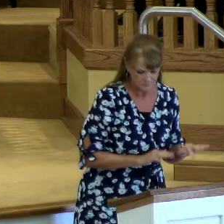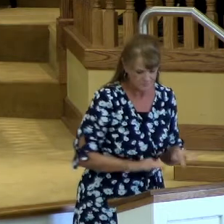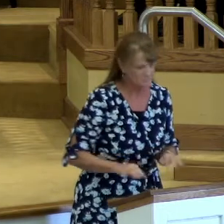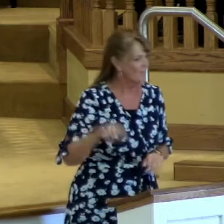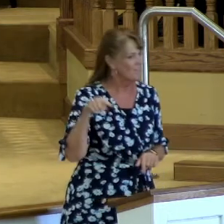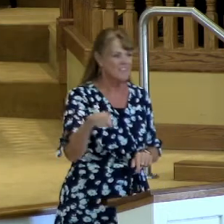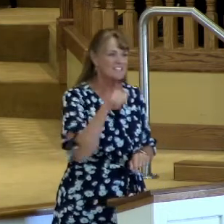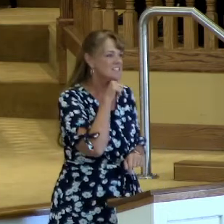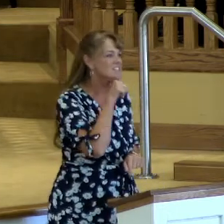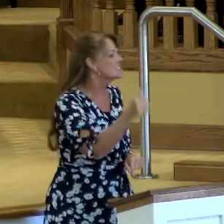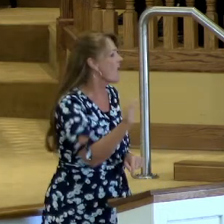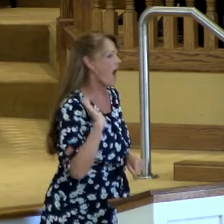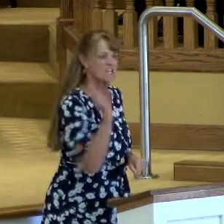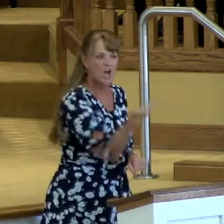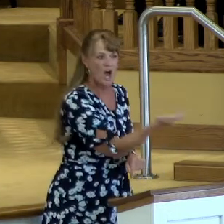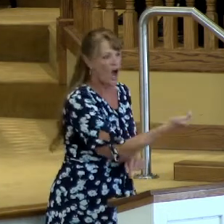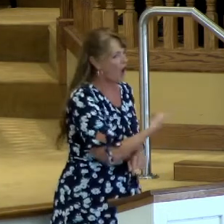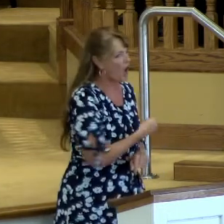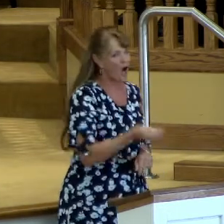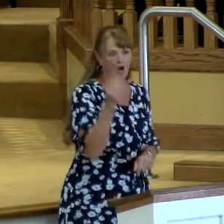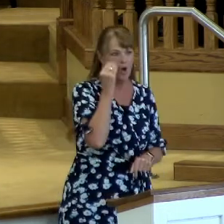It's not our